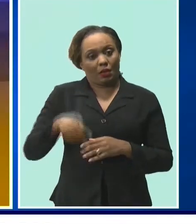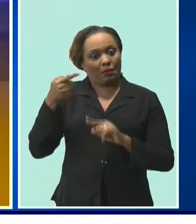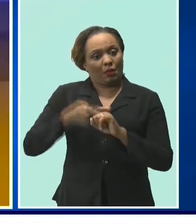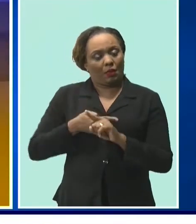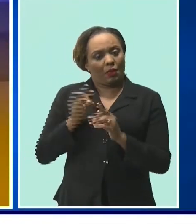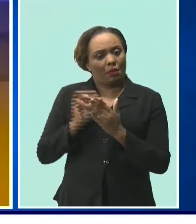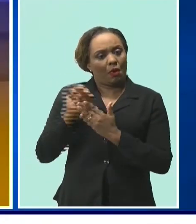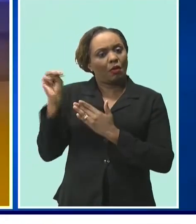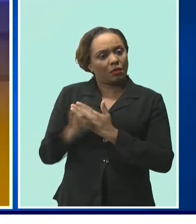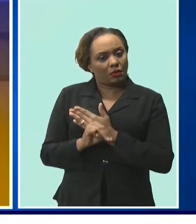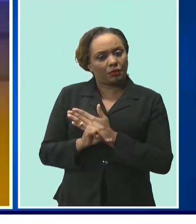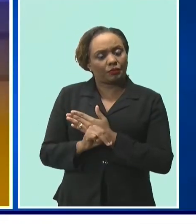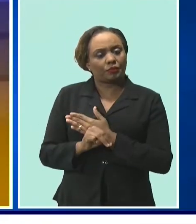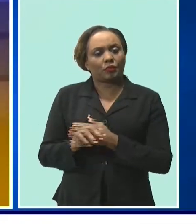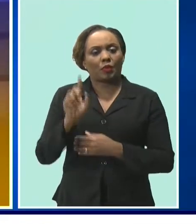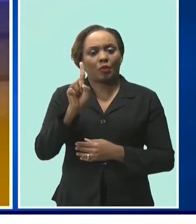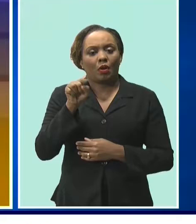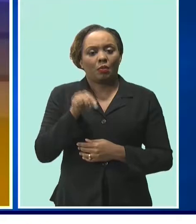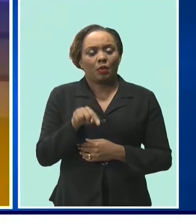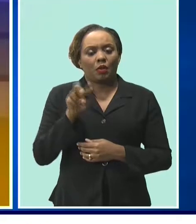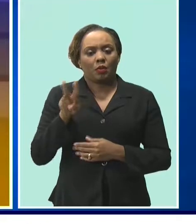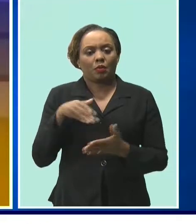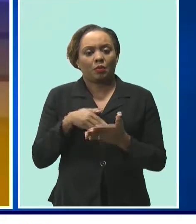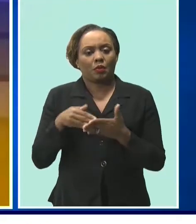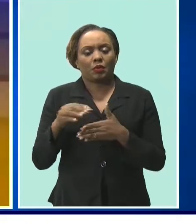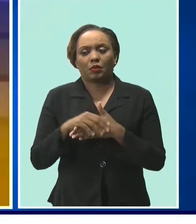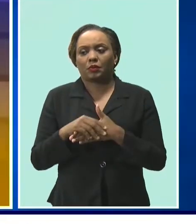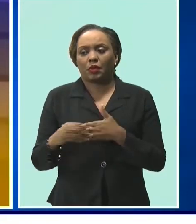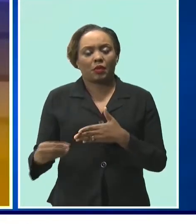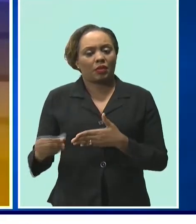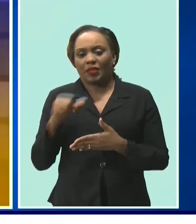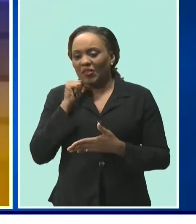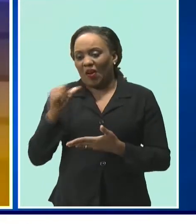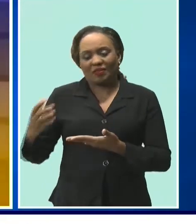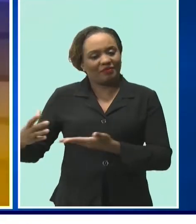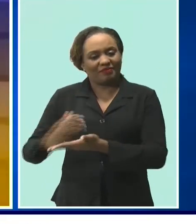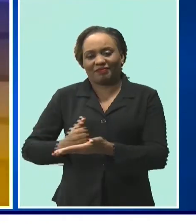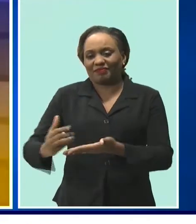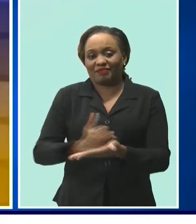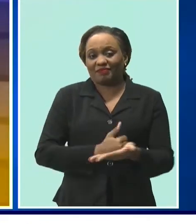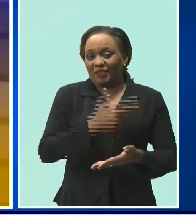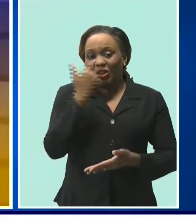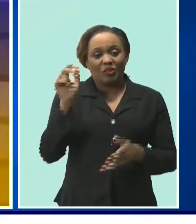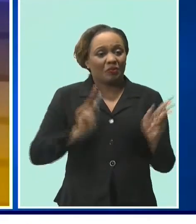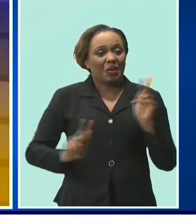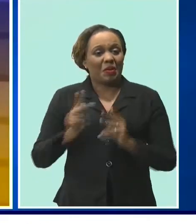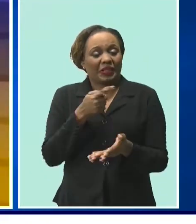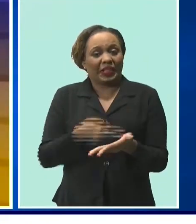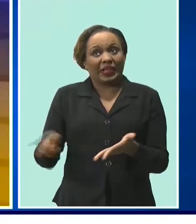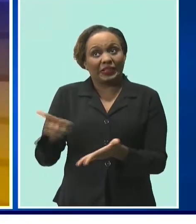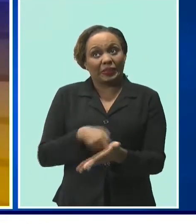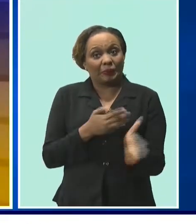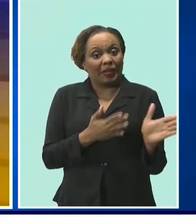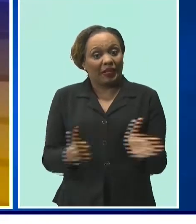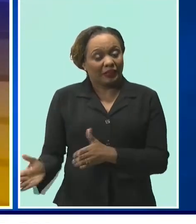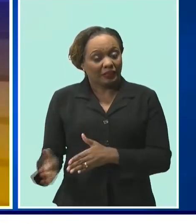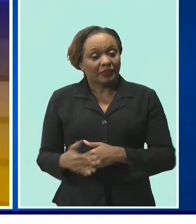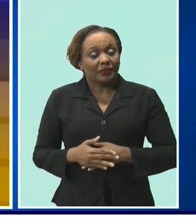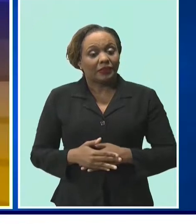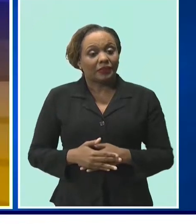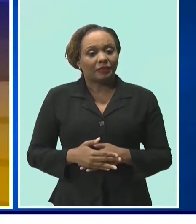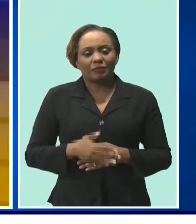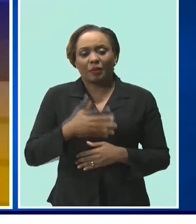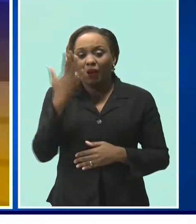it's been $1.2 million loss in revenue, and that really accounted for